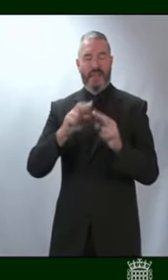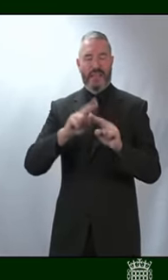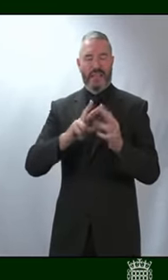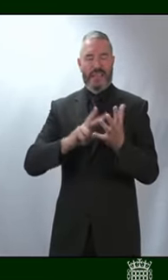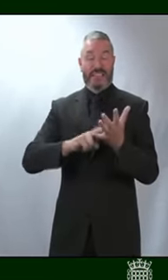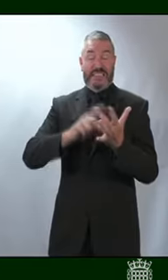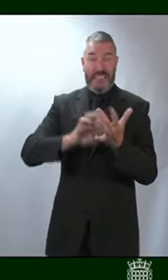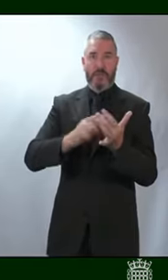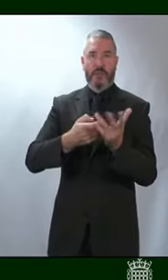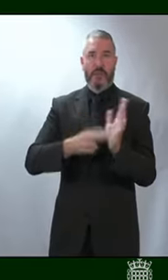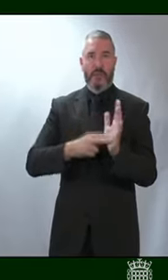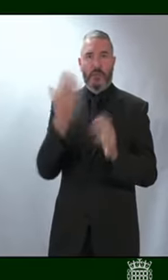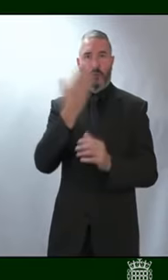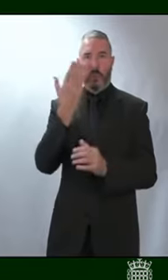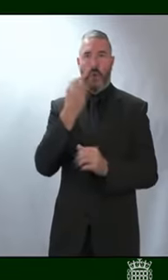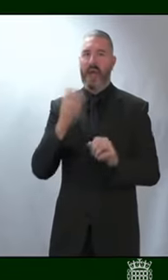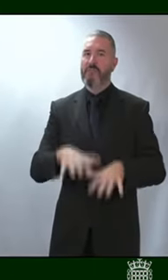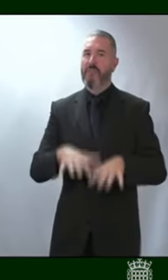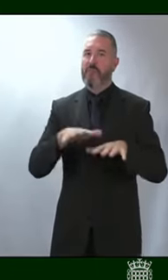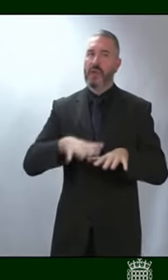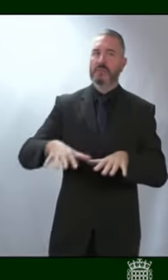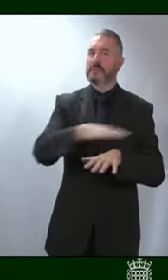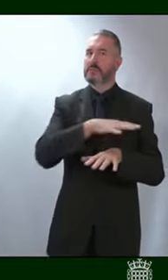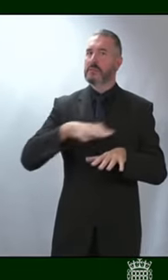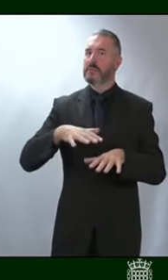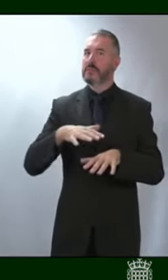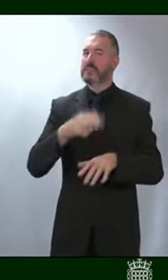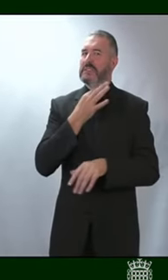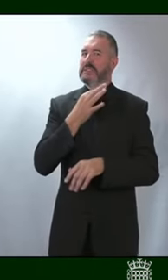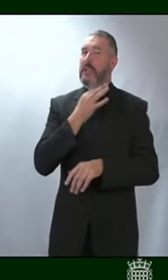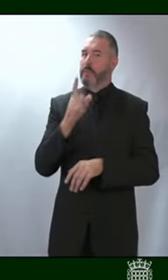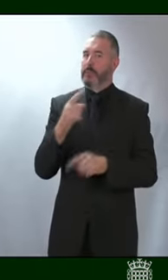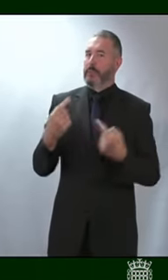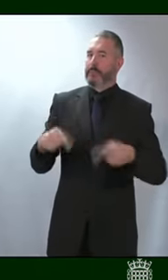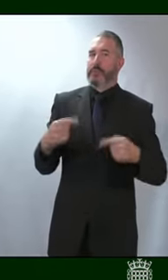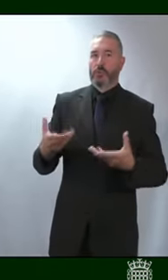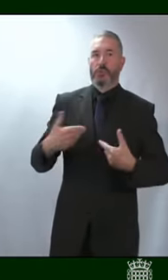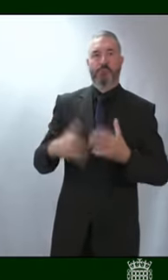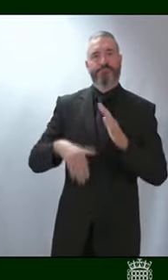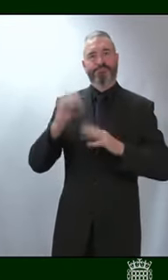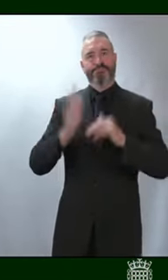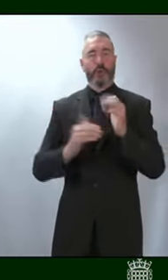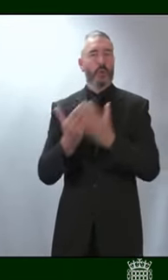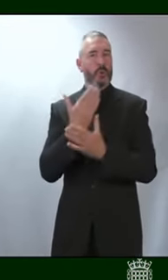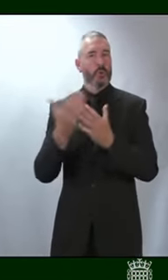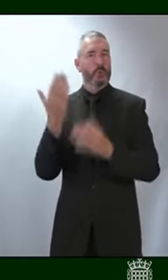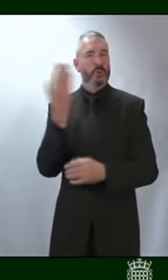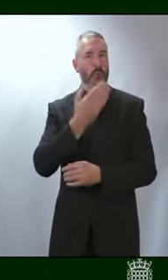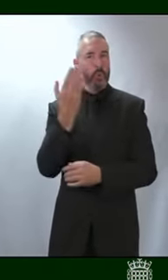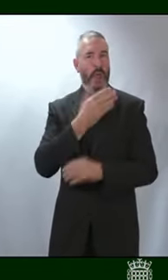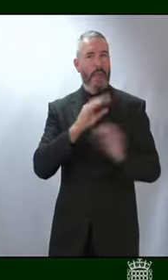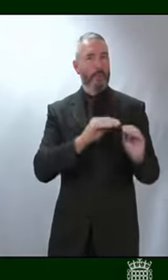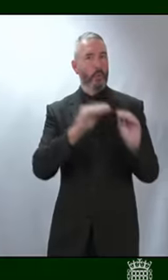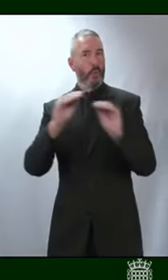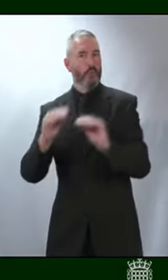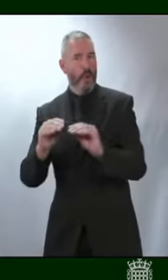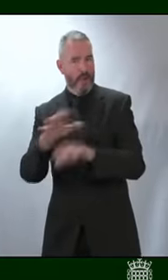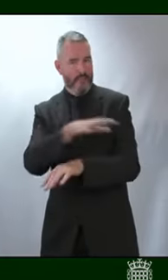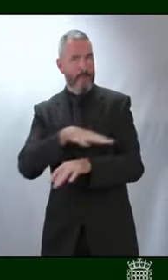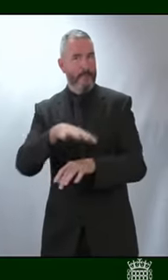constituency is currently in a flood zone, but we do have permission to build a new school and move out of the flood zone.